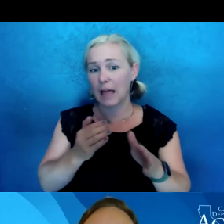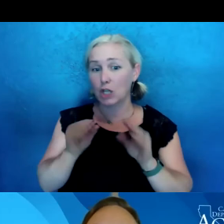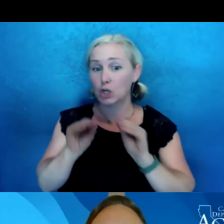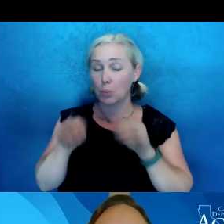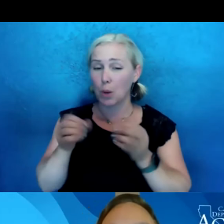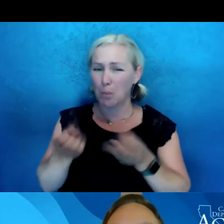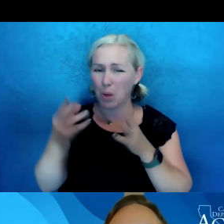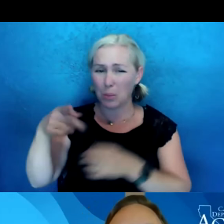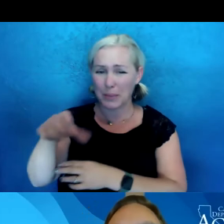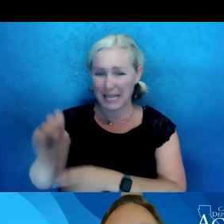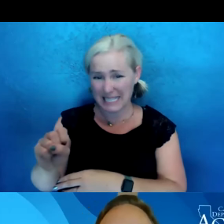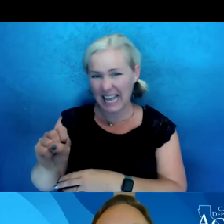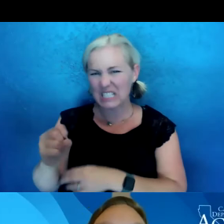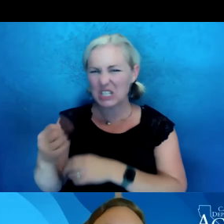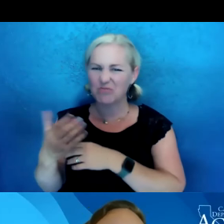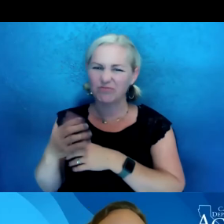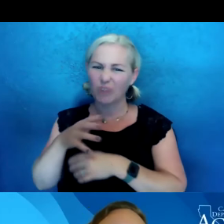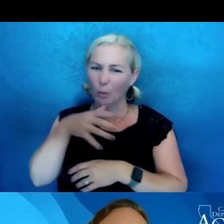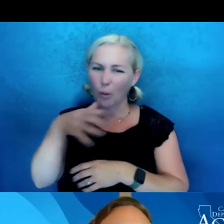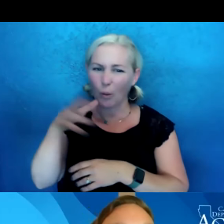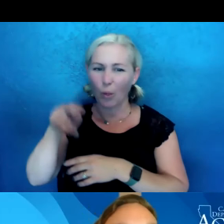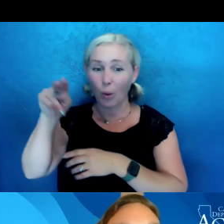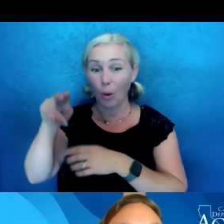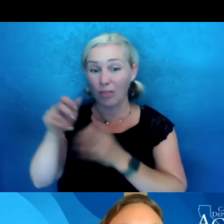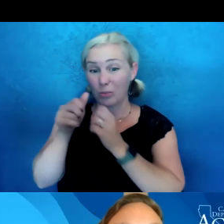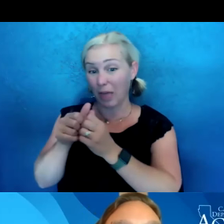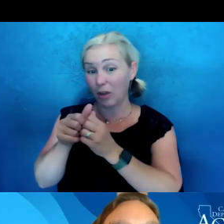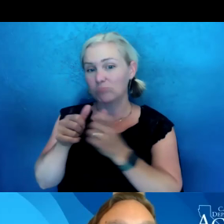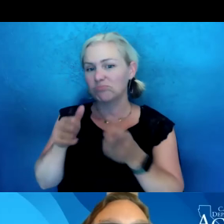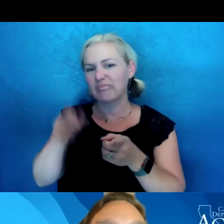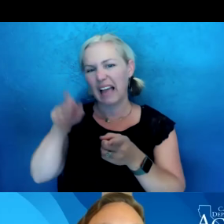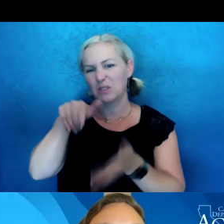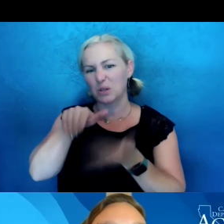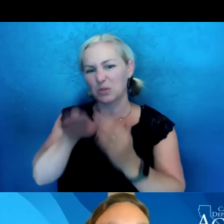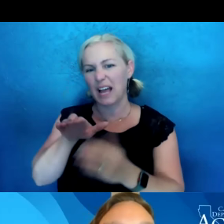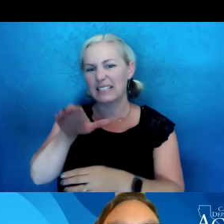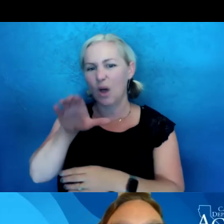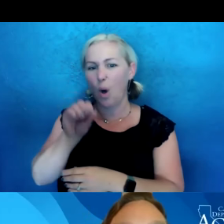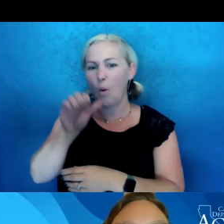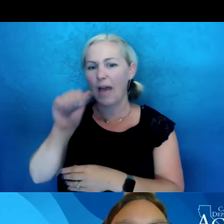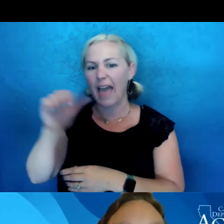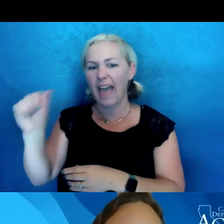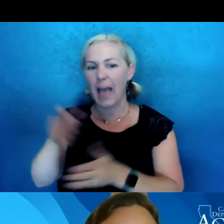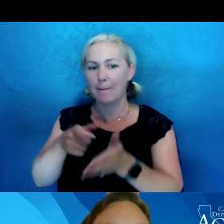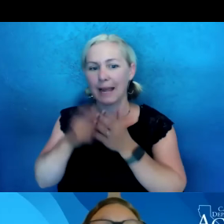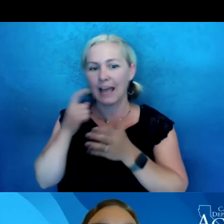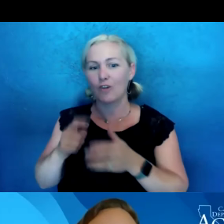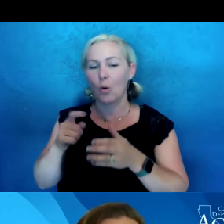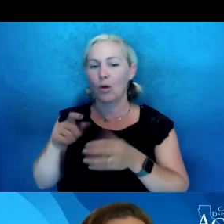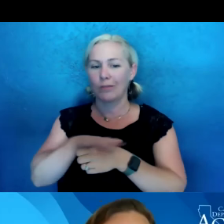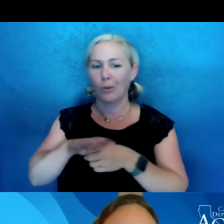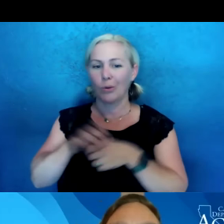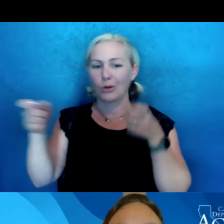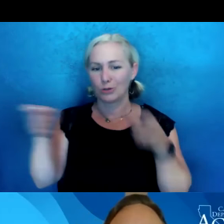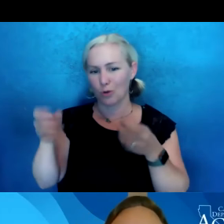PSAs, especially in the rural north, together, we will have to address the issue of OAA mandate for local control and input.